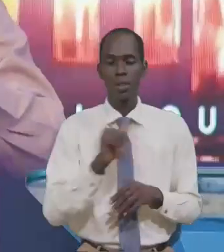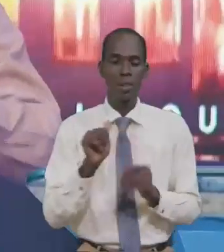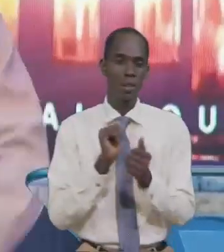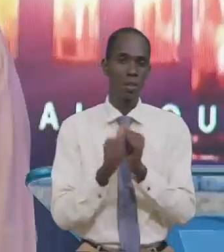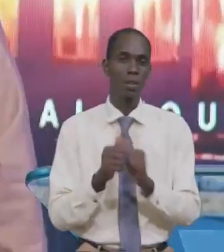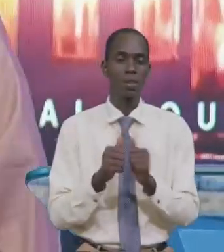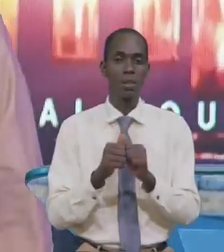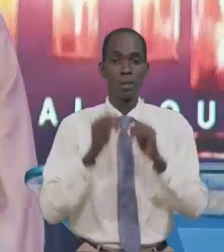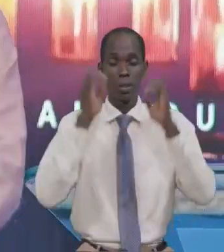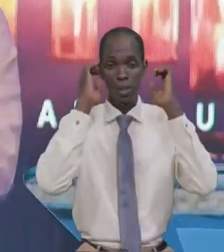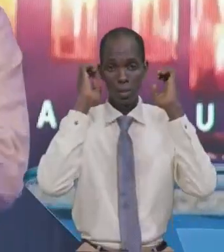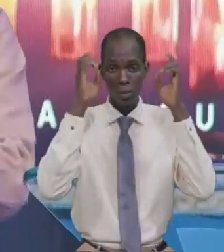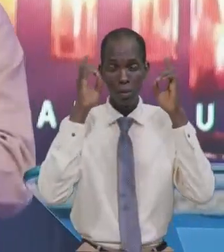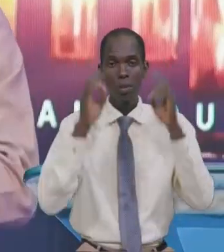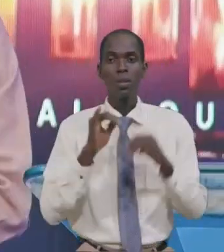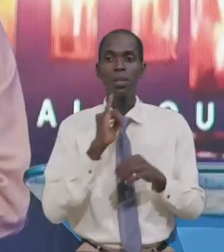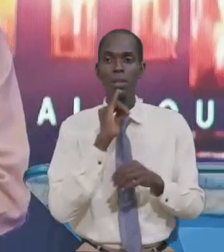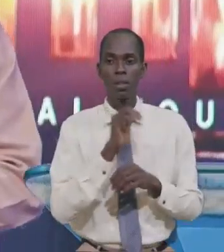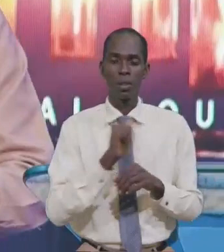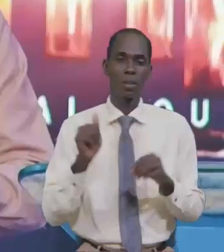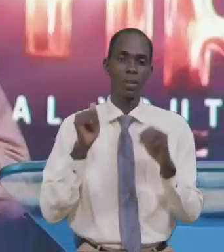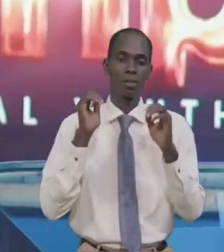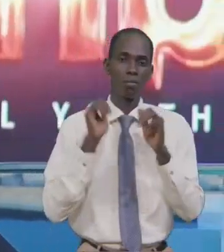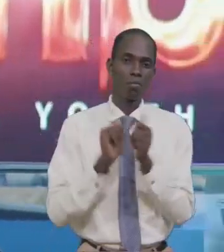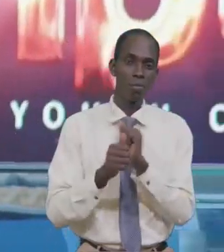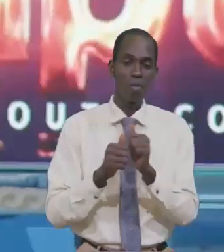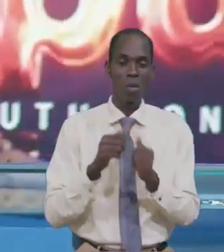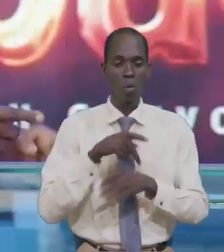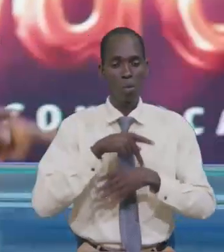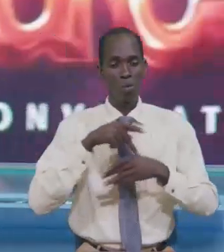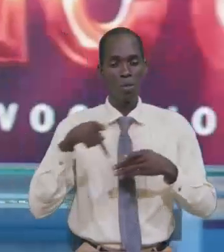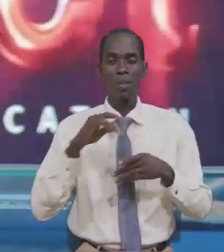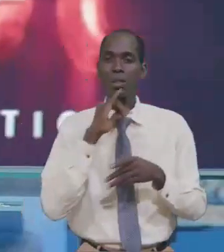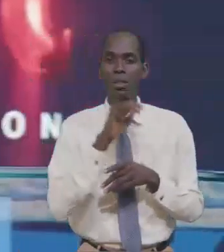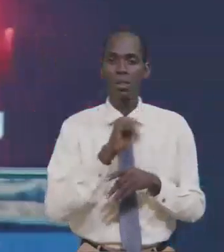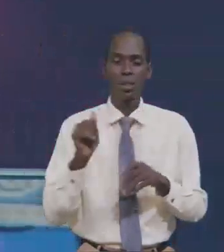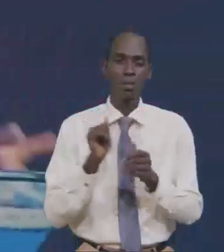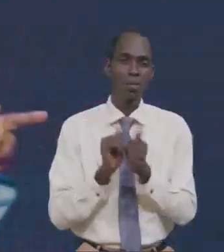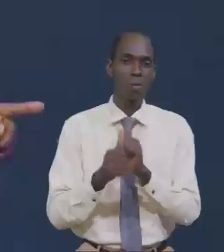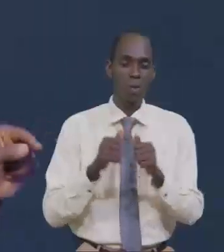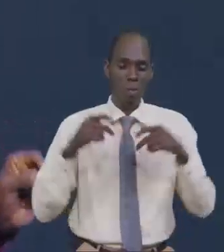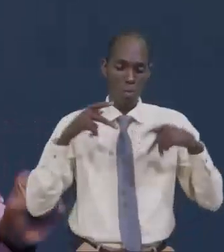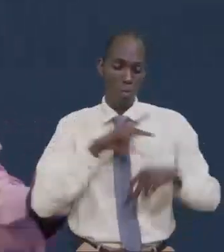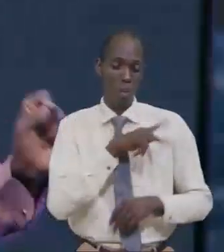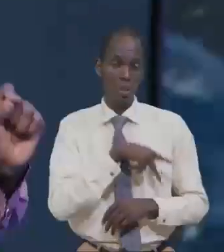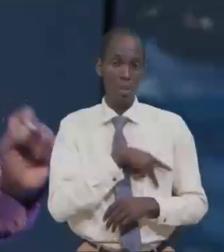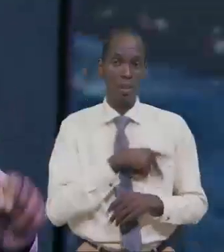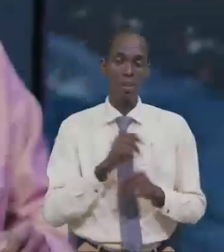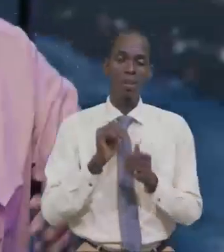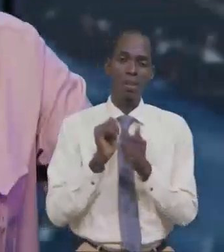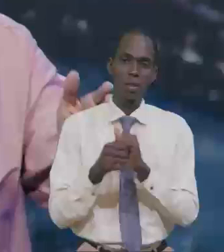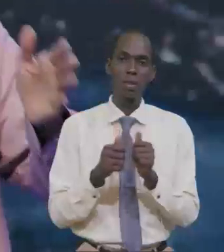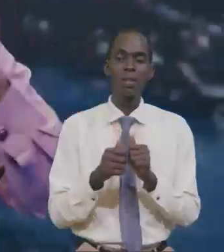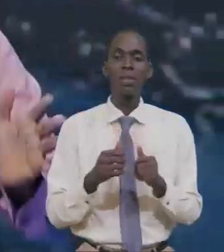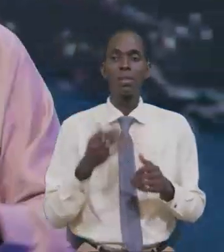Personality, developing a good personality that will make a mark in the generation in which you